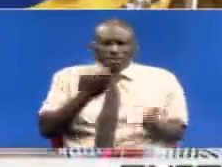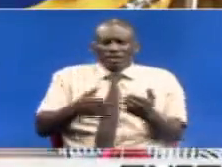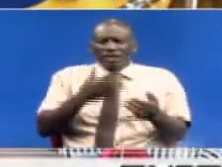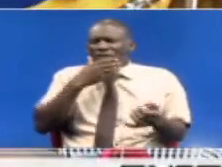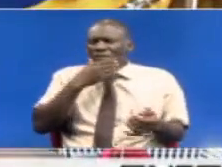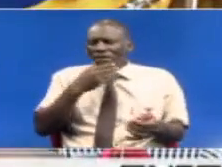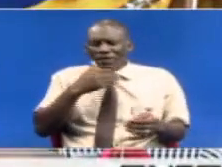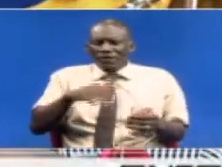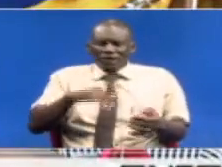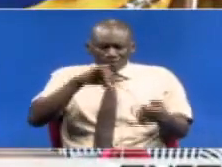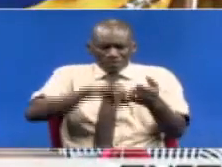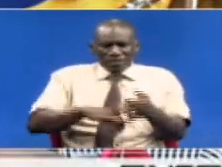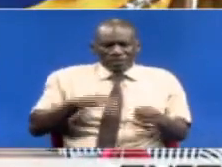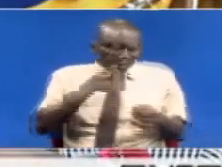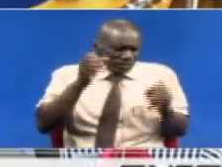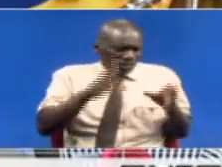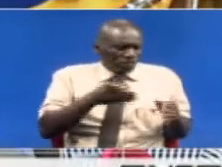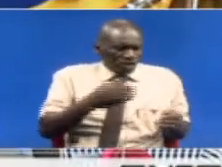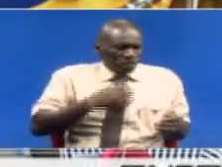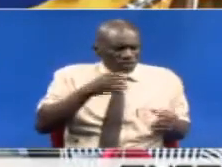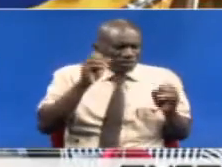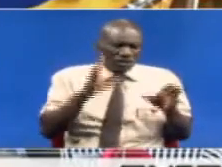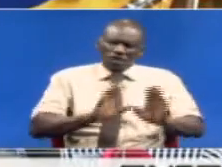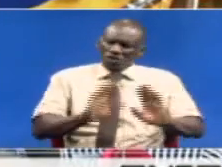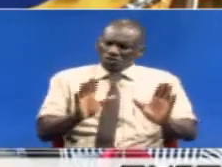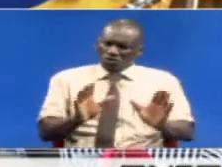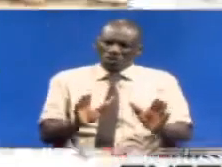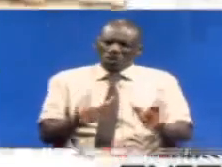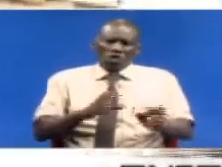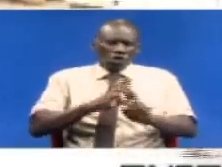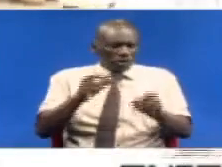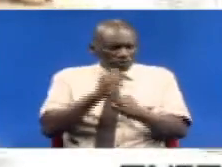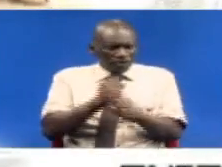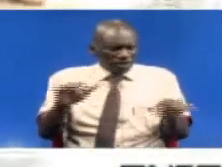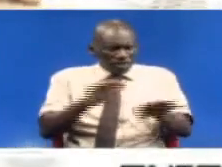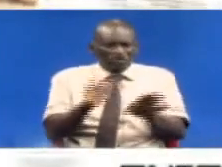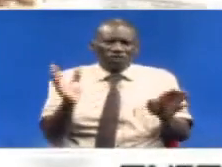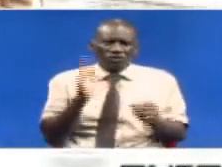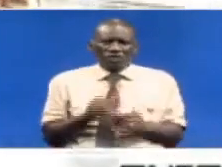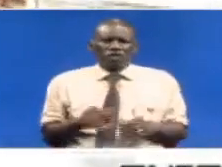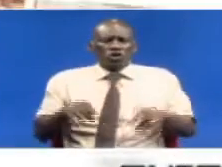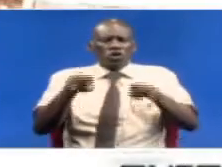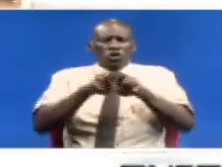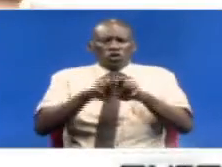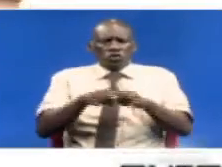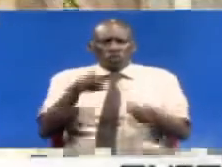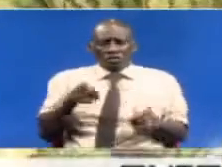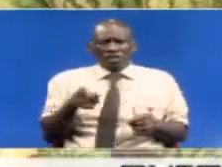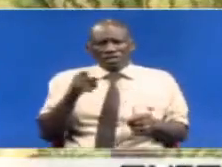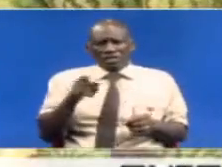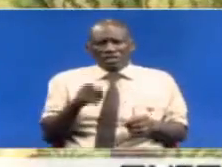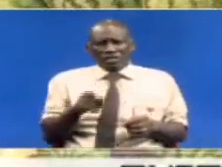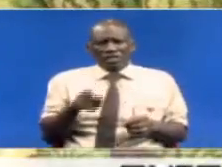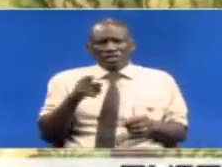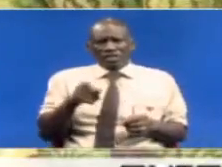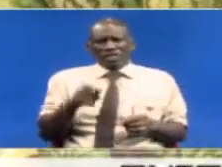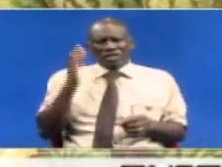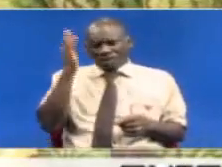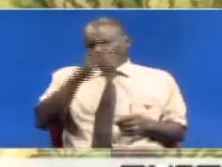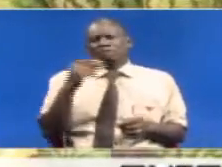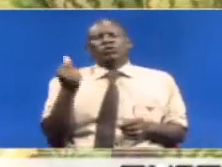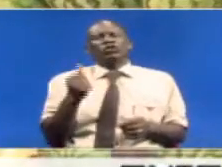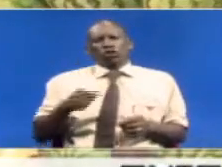Murang'a. Ah, uku nimefanya hiyo kazi yote. In addition, these beauties known as Nyarari claim they